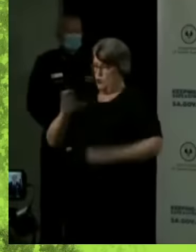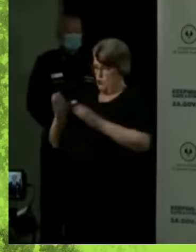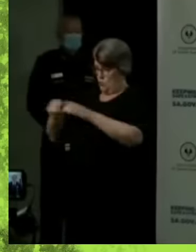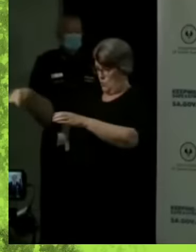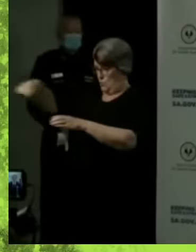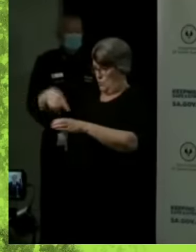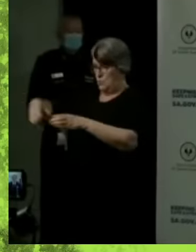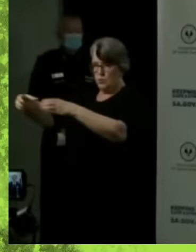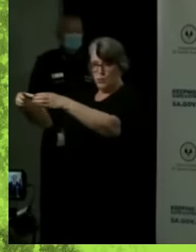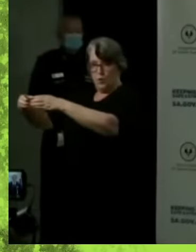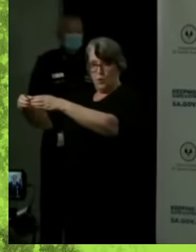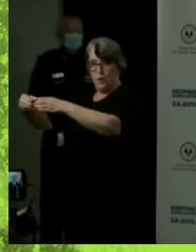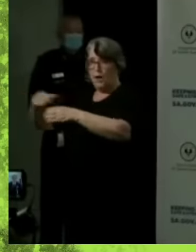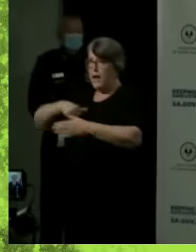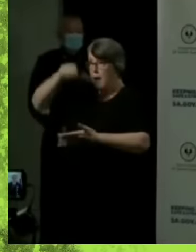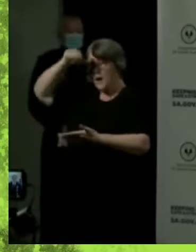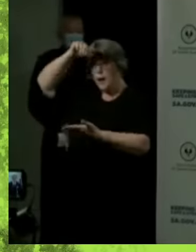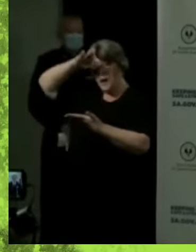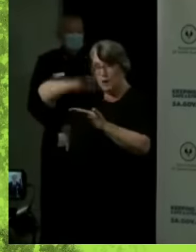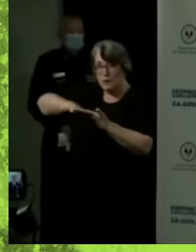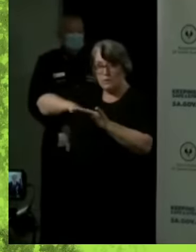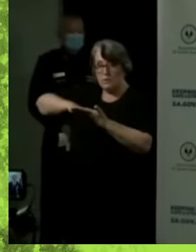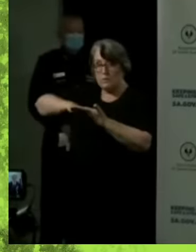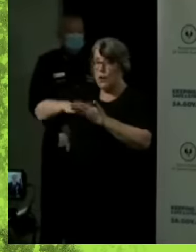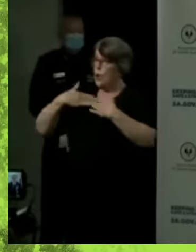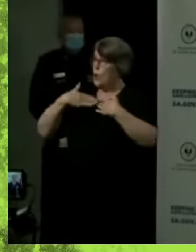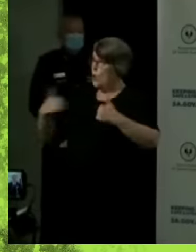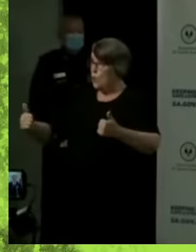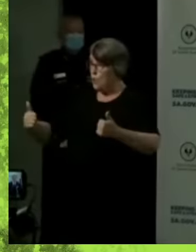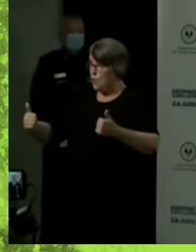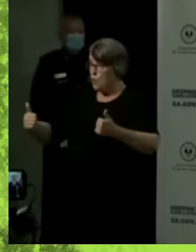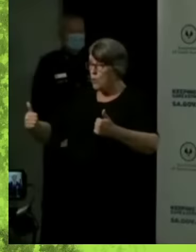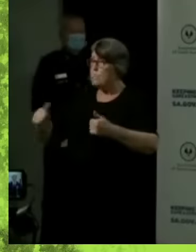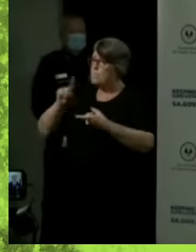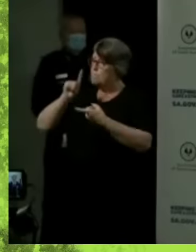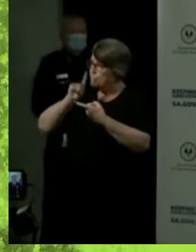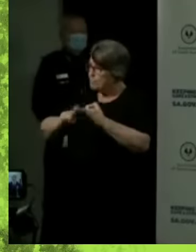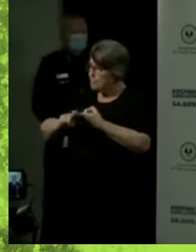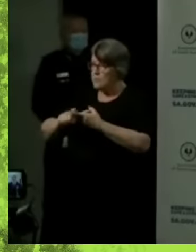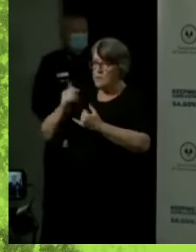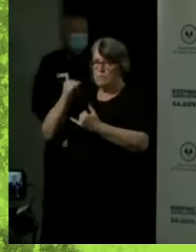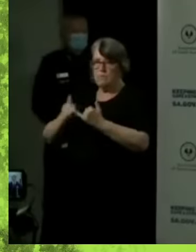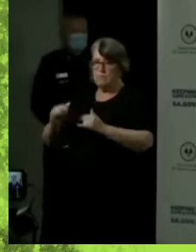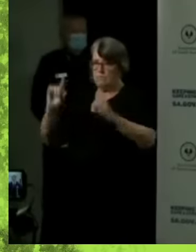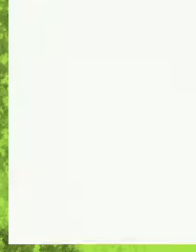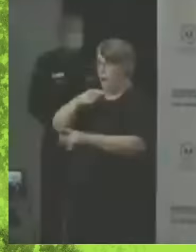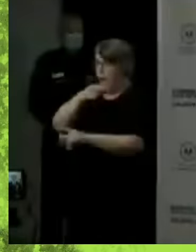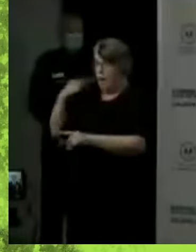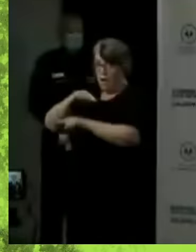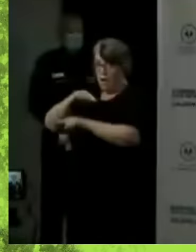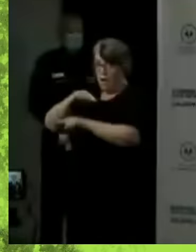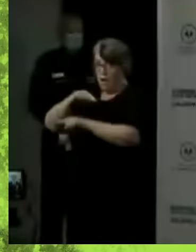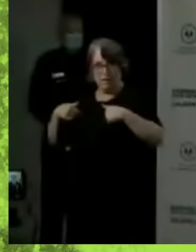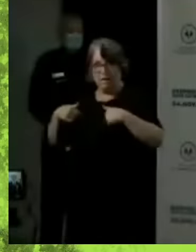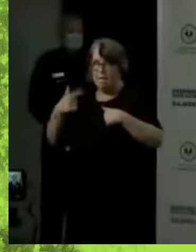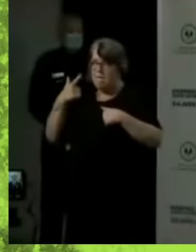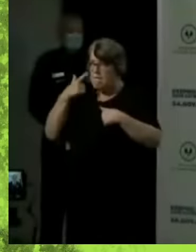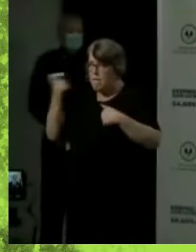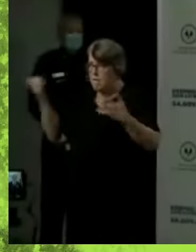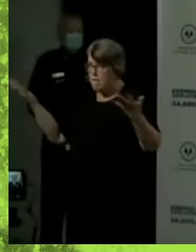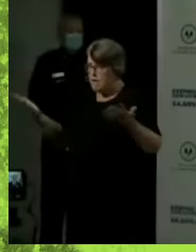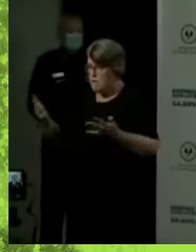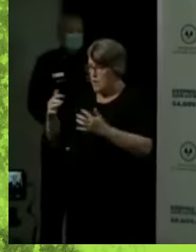and our expert health health experts remain extremely concerned. We need to find